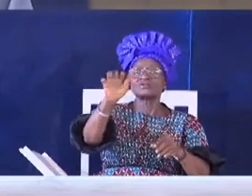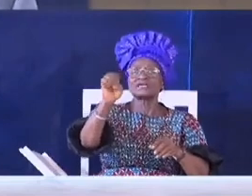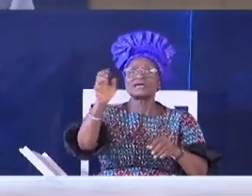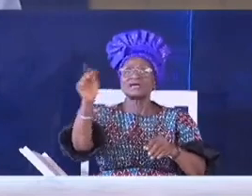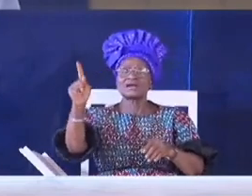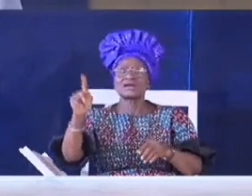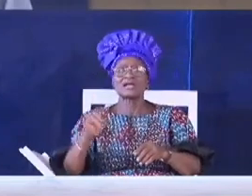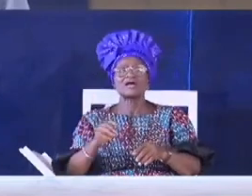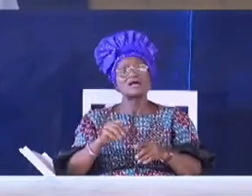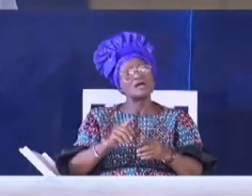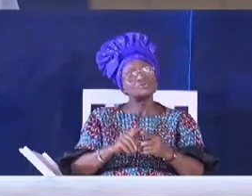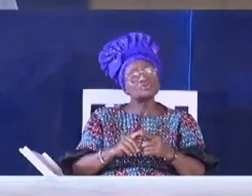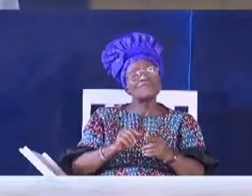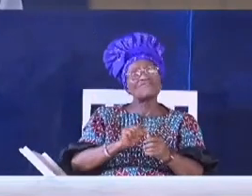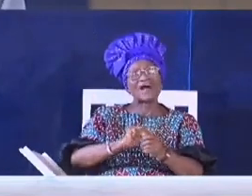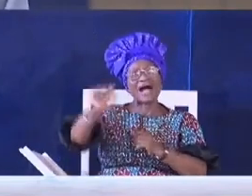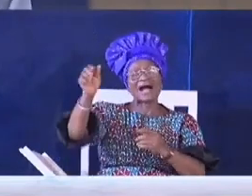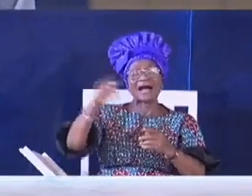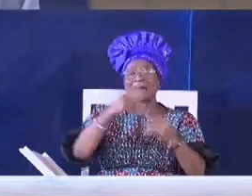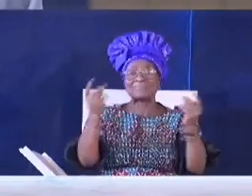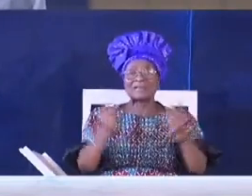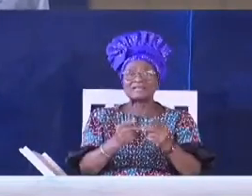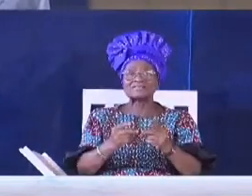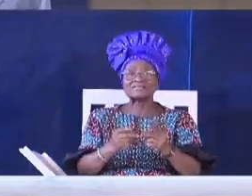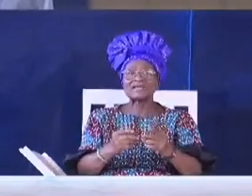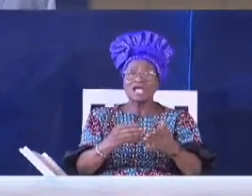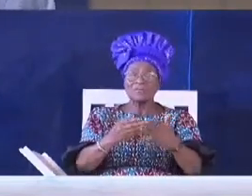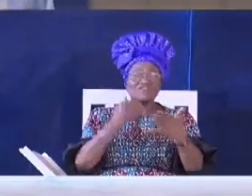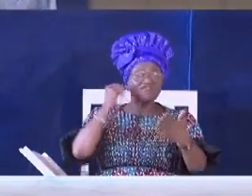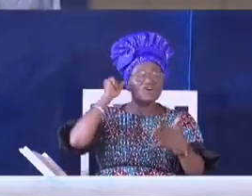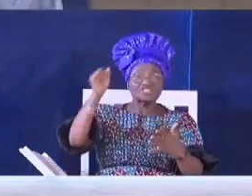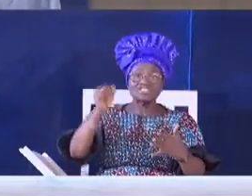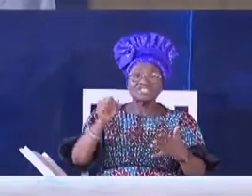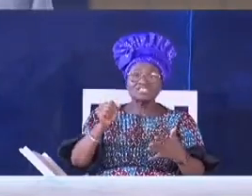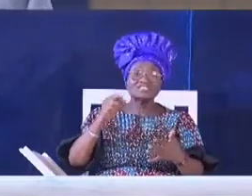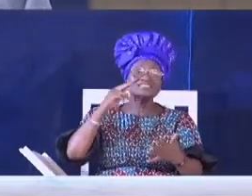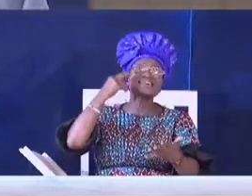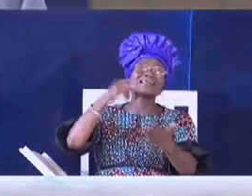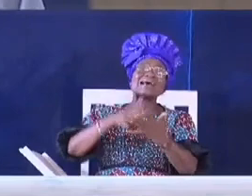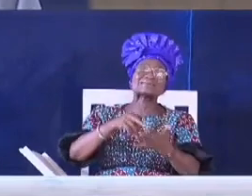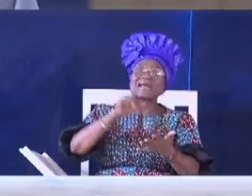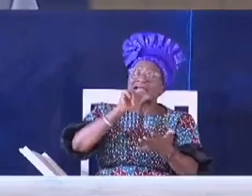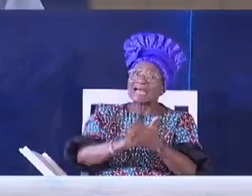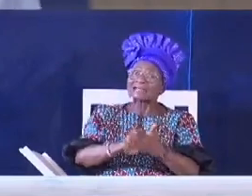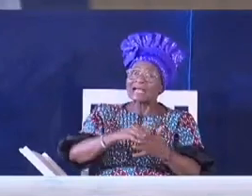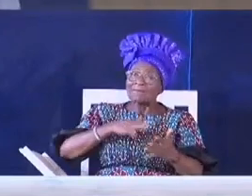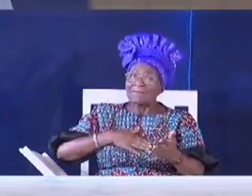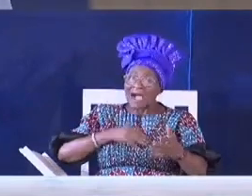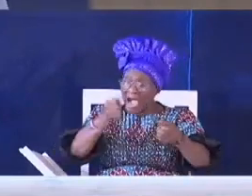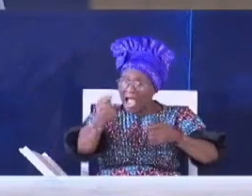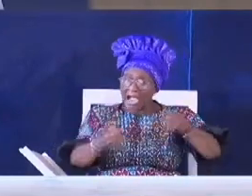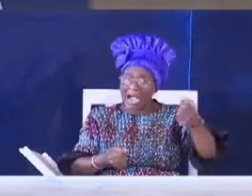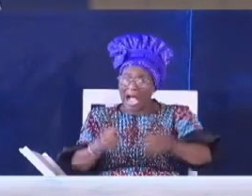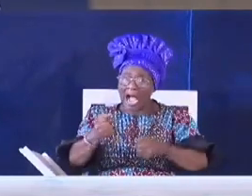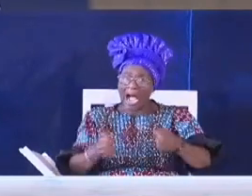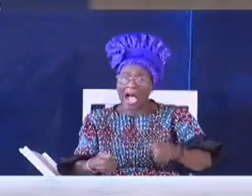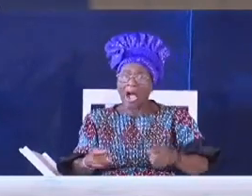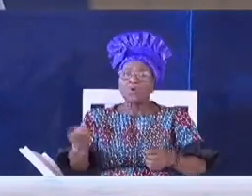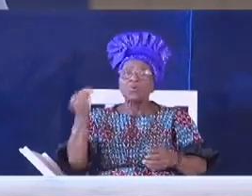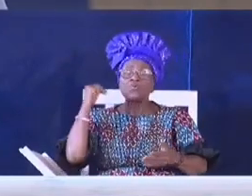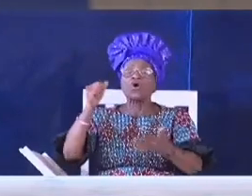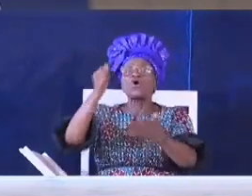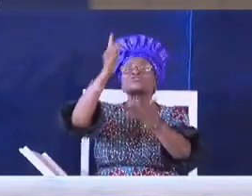realized, my car was parked at the stadium. The miracle was so